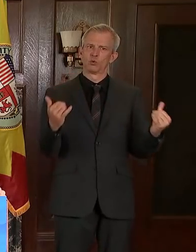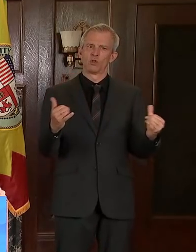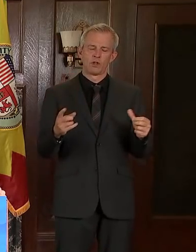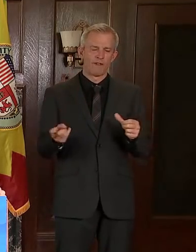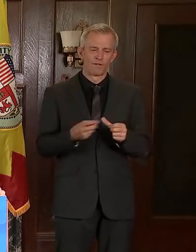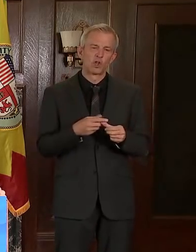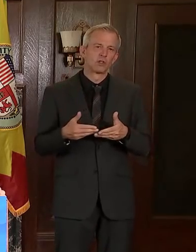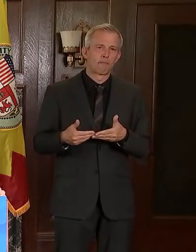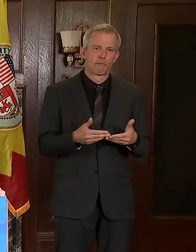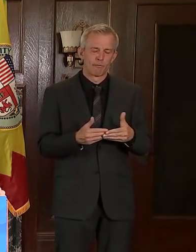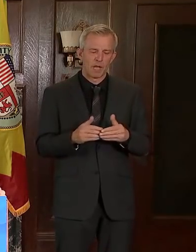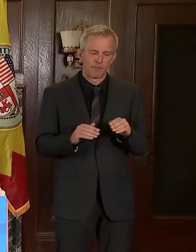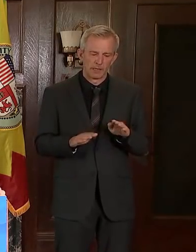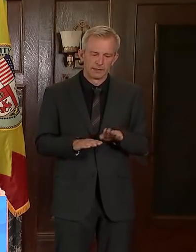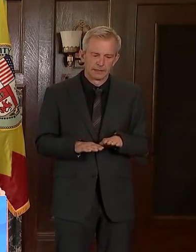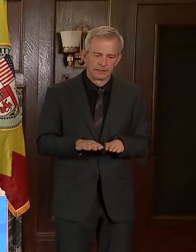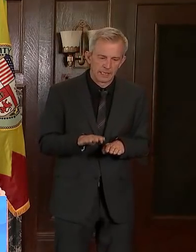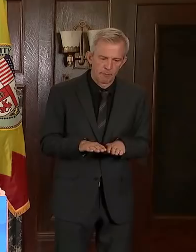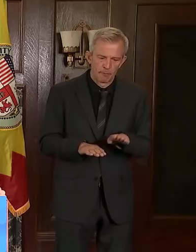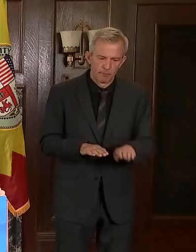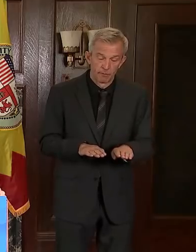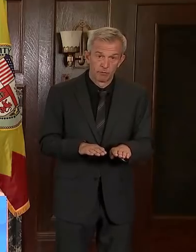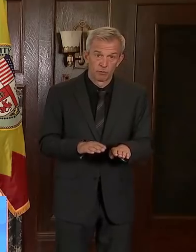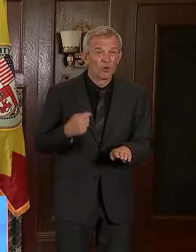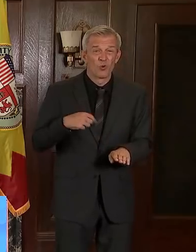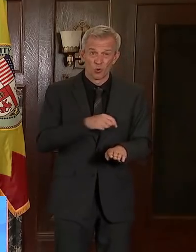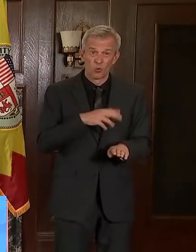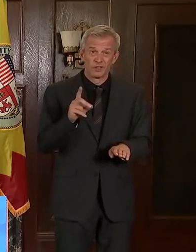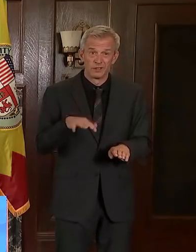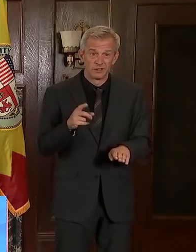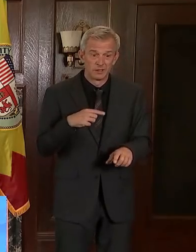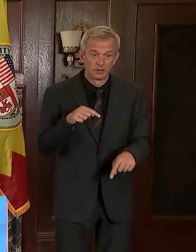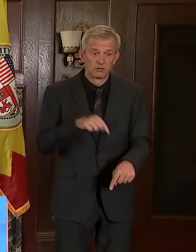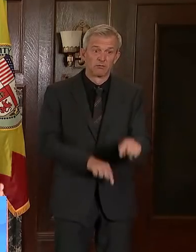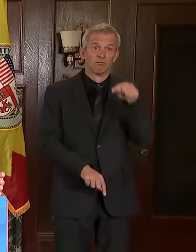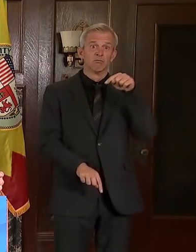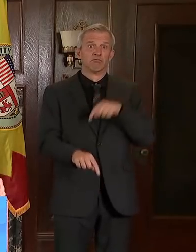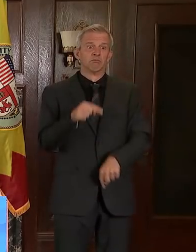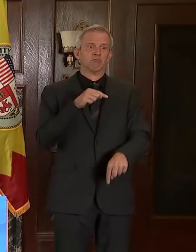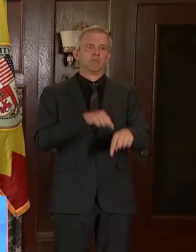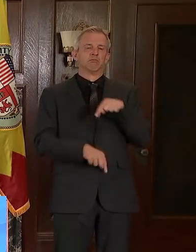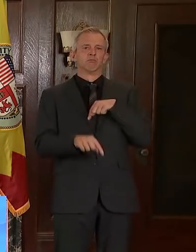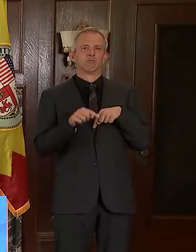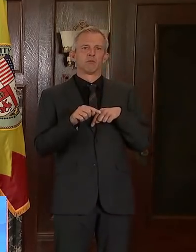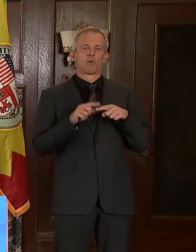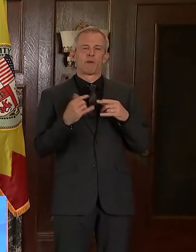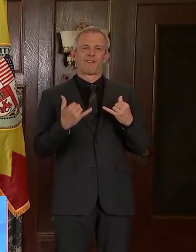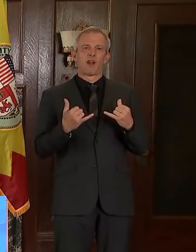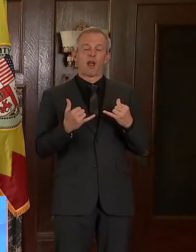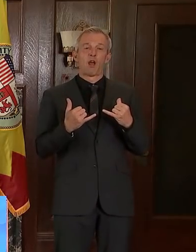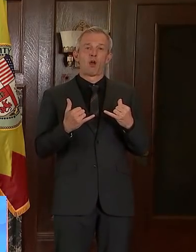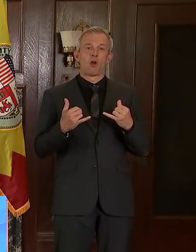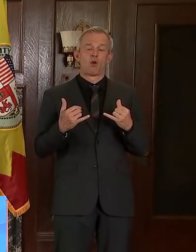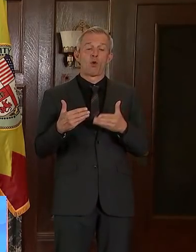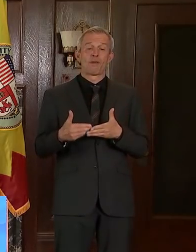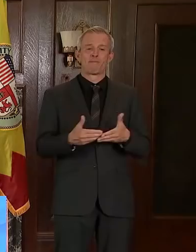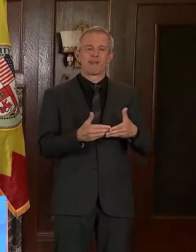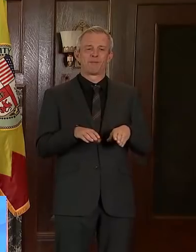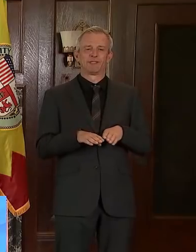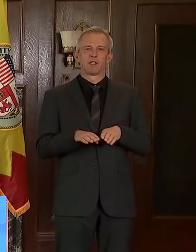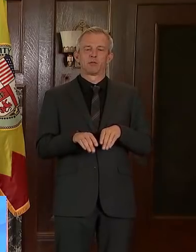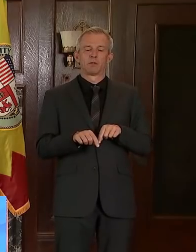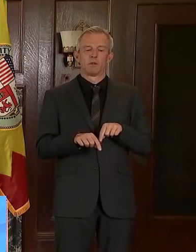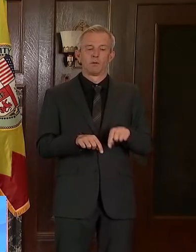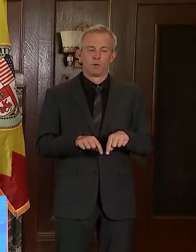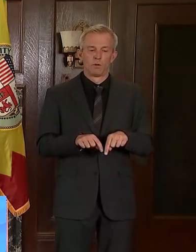took a lot of steps backwards, sometimes even leaps. But now these baby steps forward are going to be in all of our hands to make